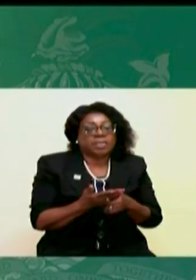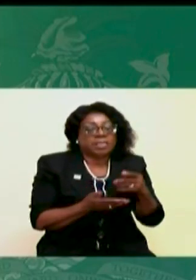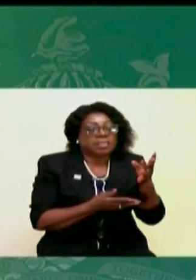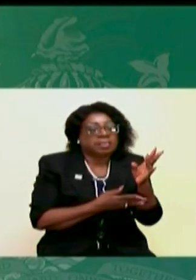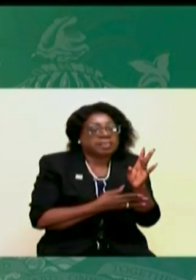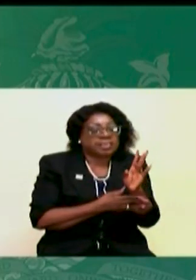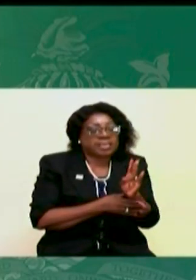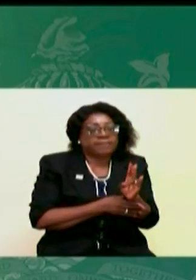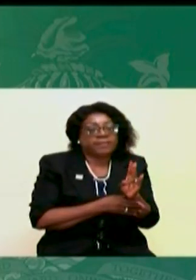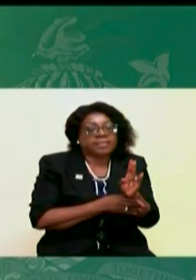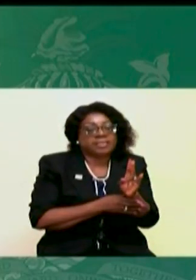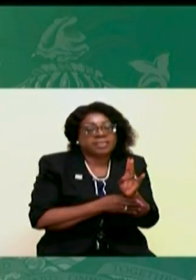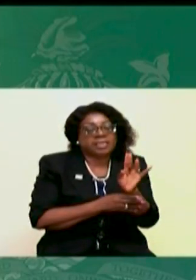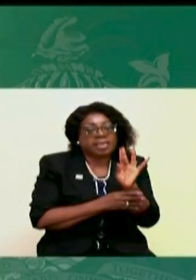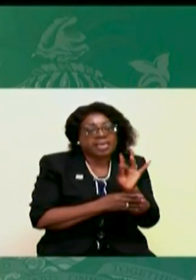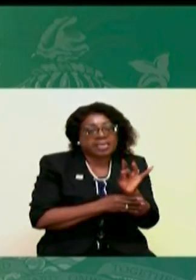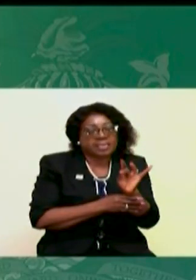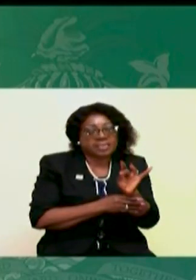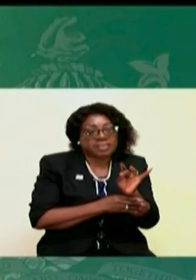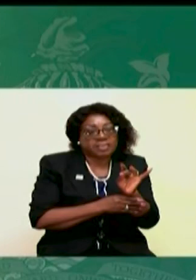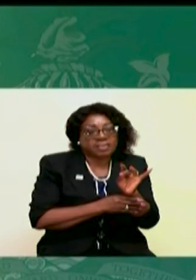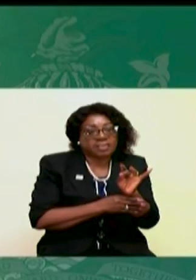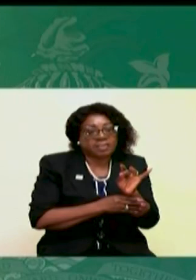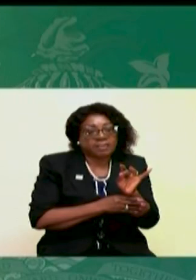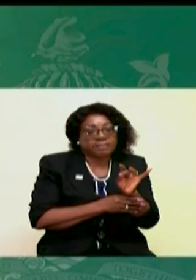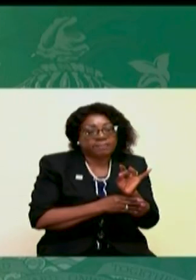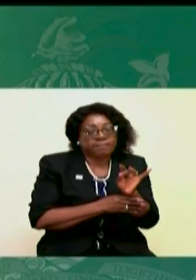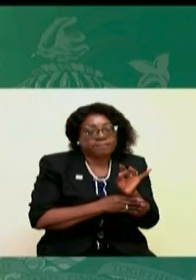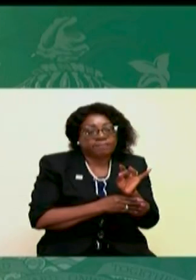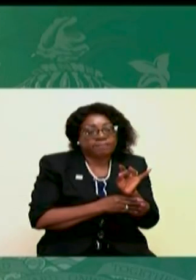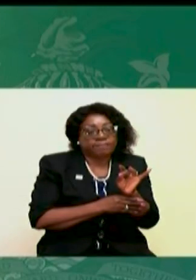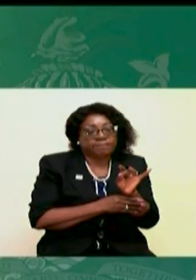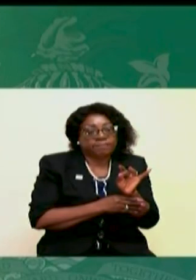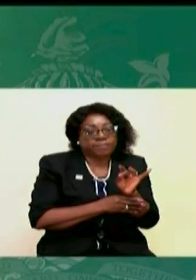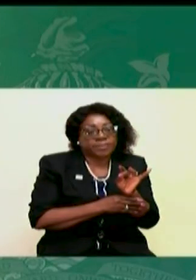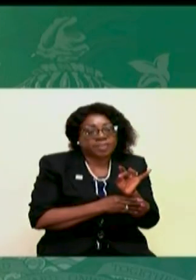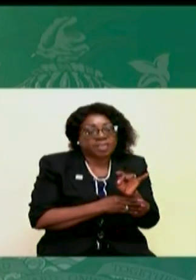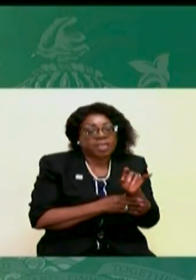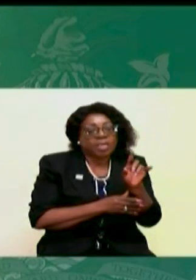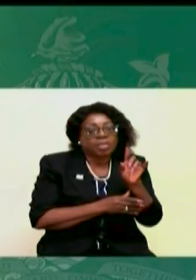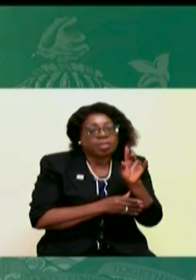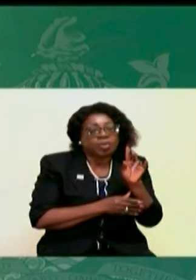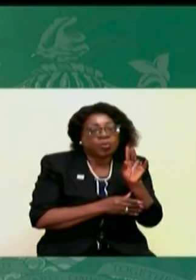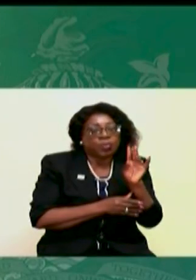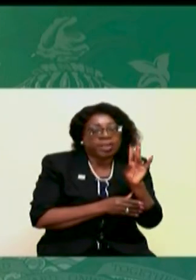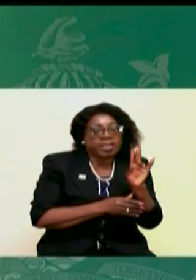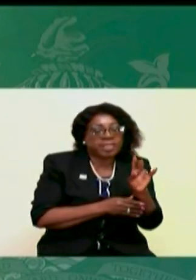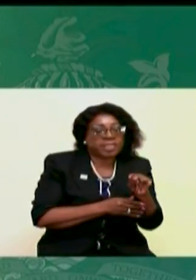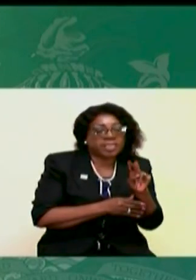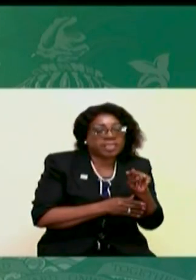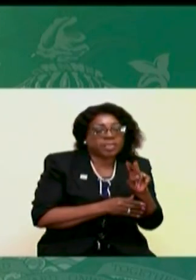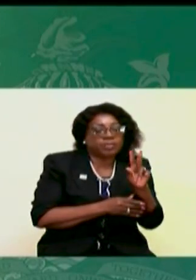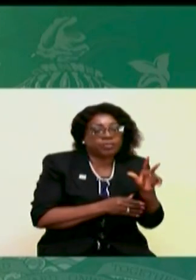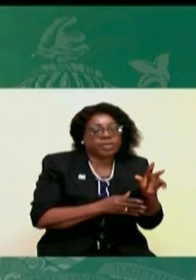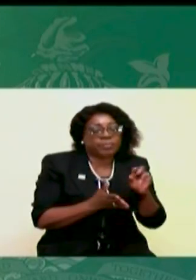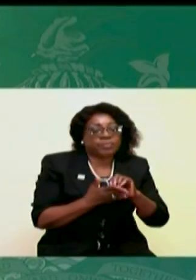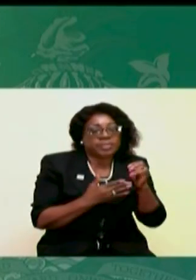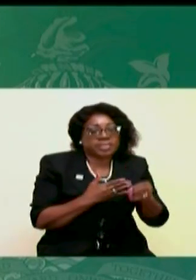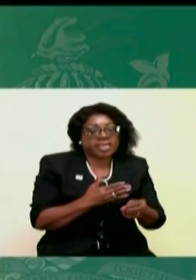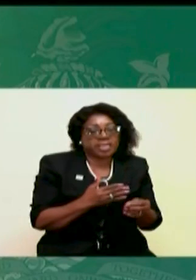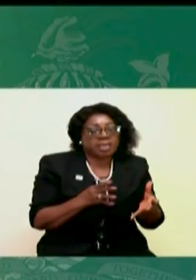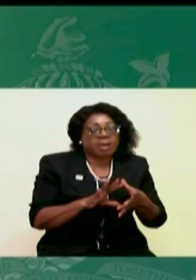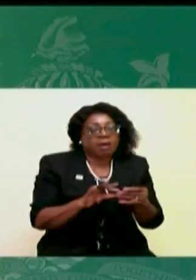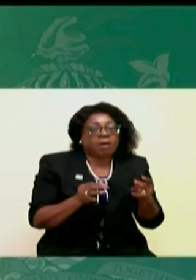78. Or that magical number, Madam Speaker, just 23% of what we did in